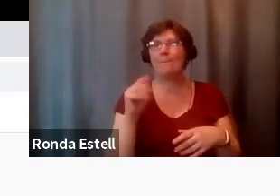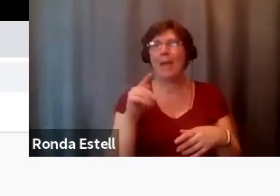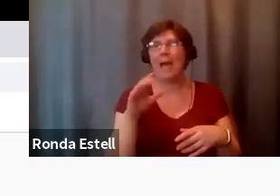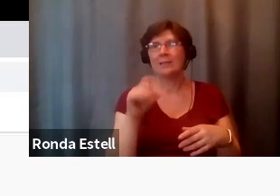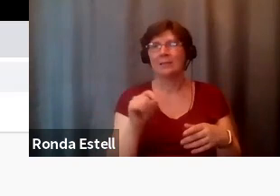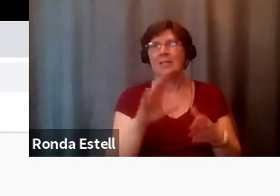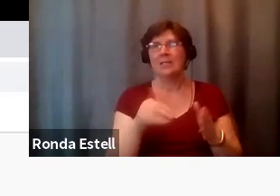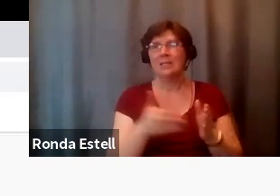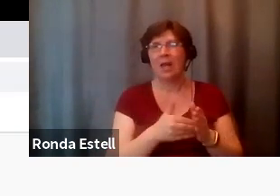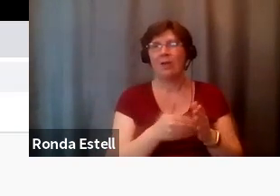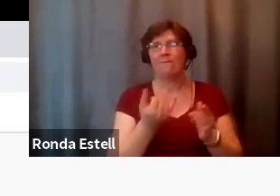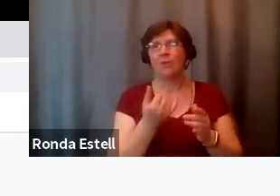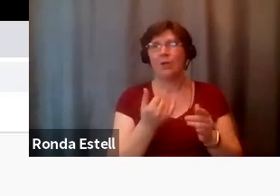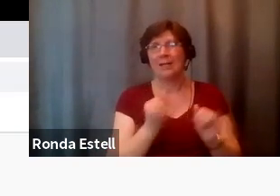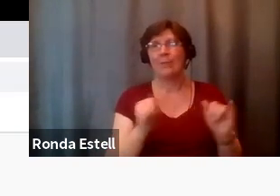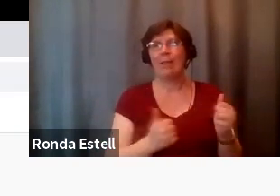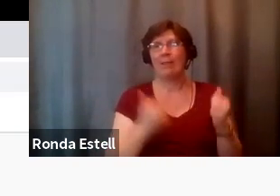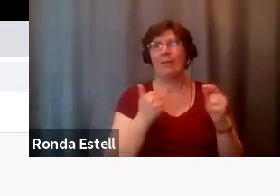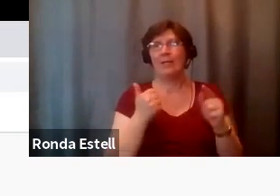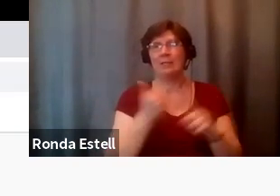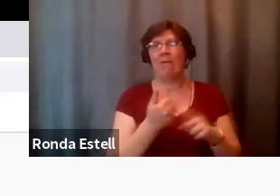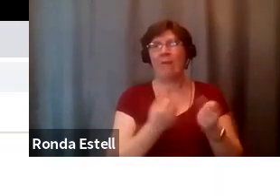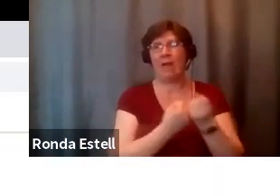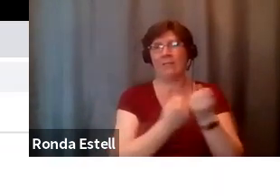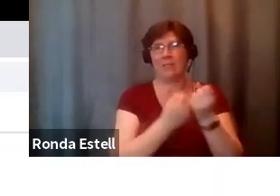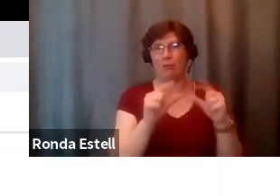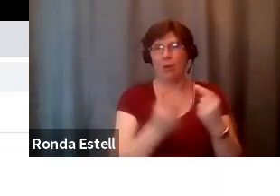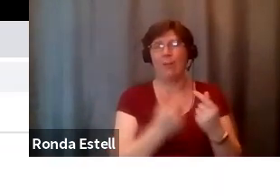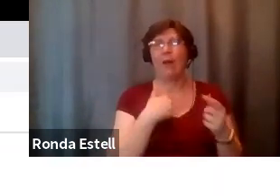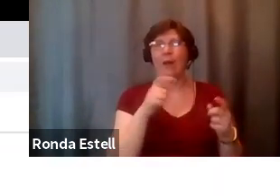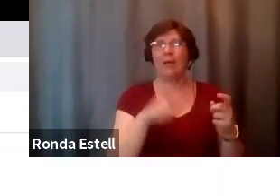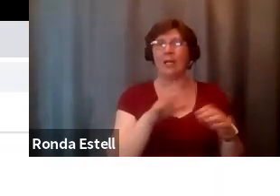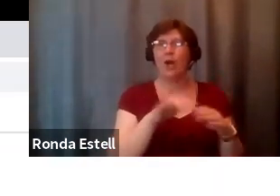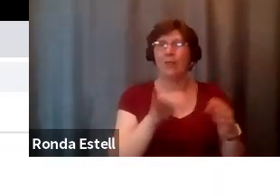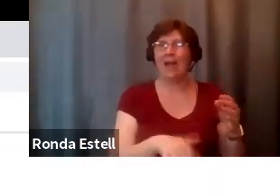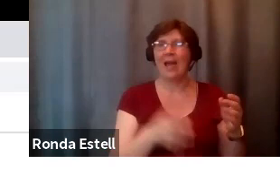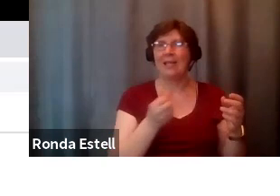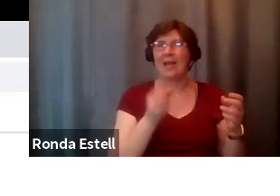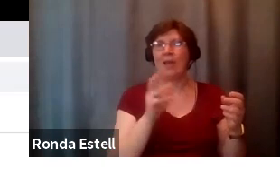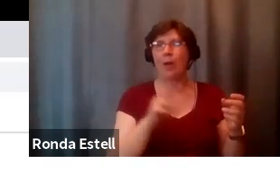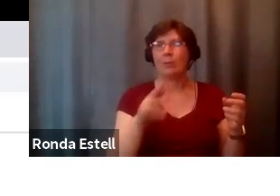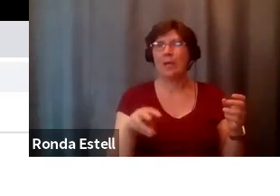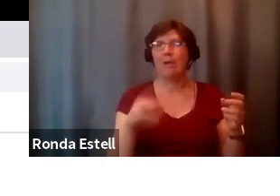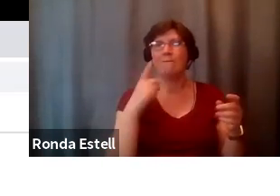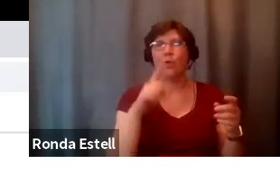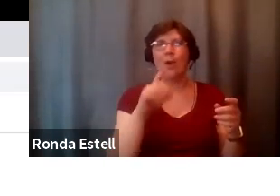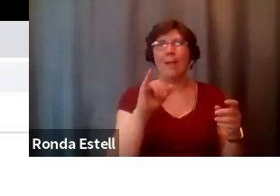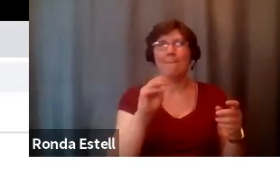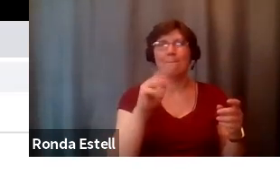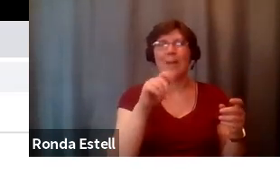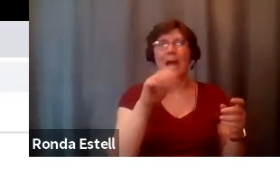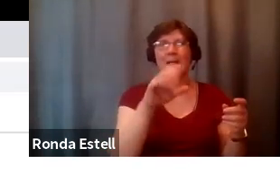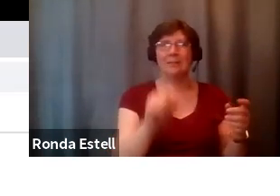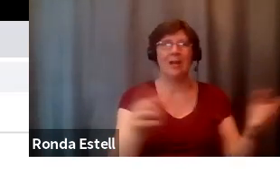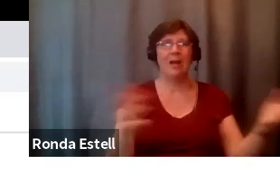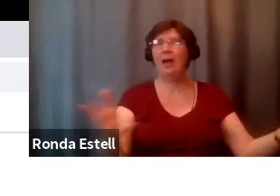Living Self-Advocacy Group. I click on Madison County, I get the website for Impact Center for Independent Living.